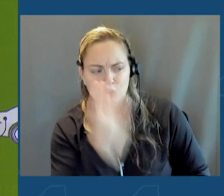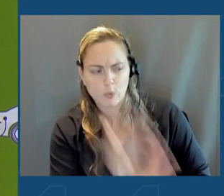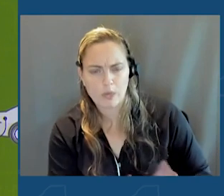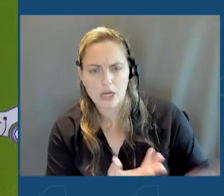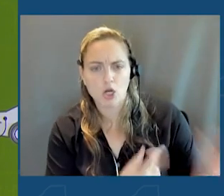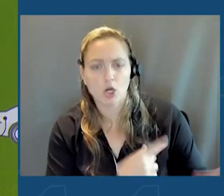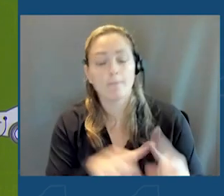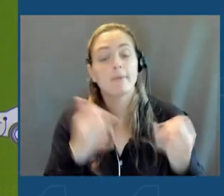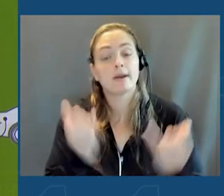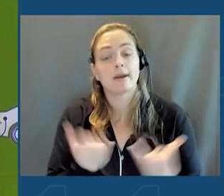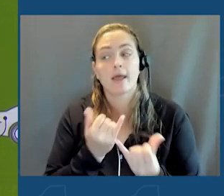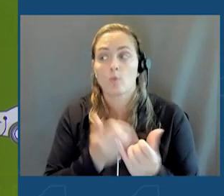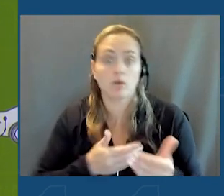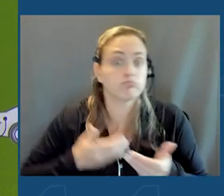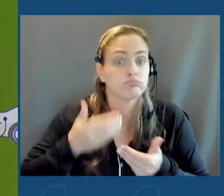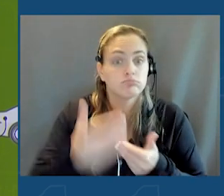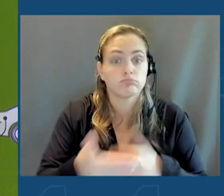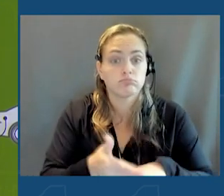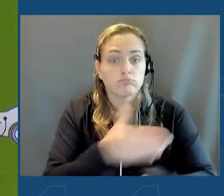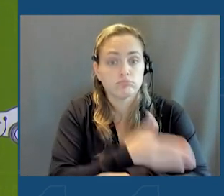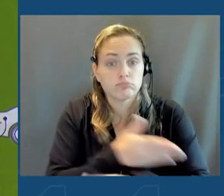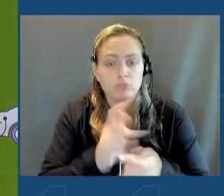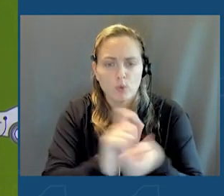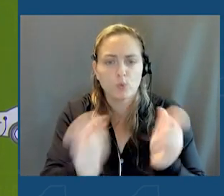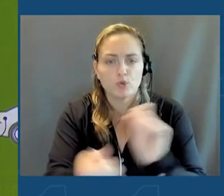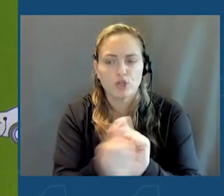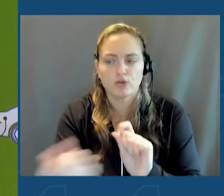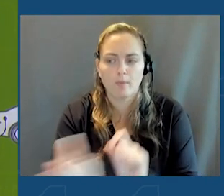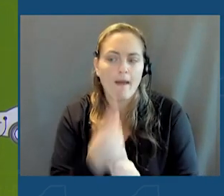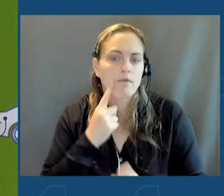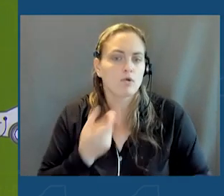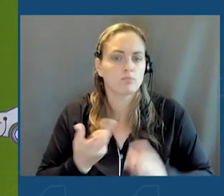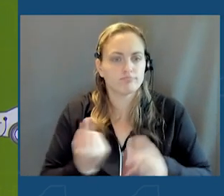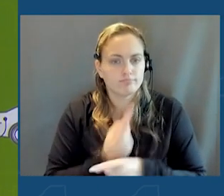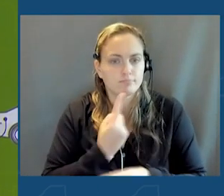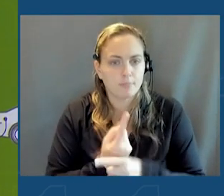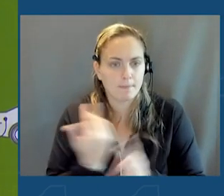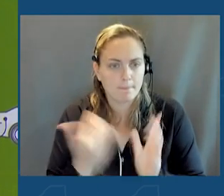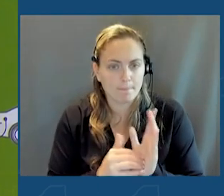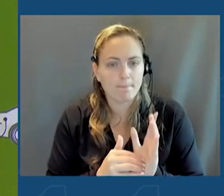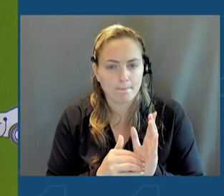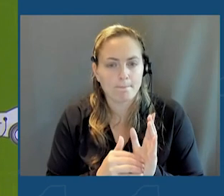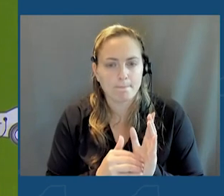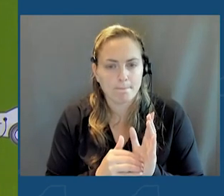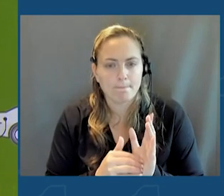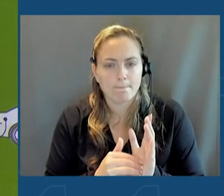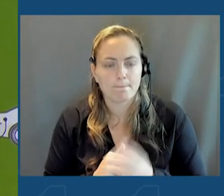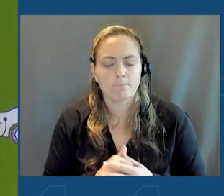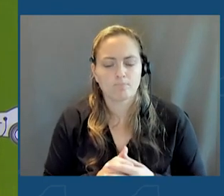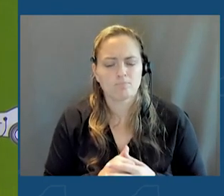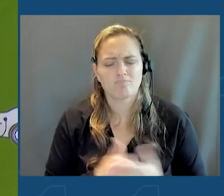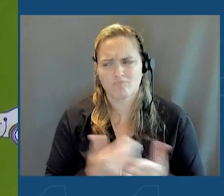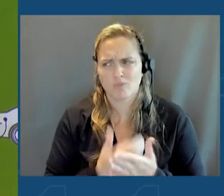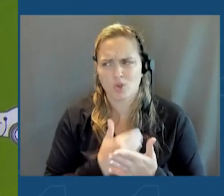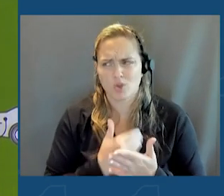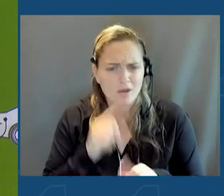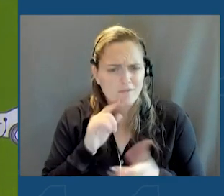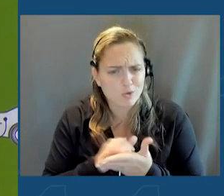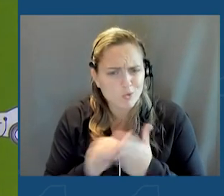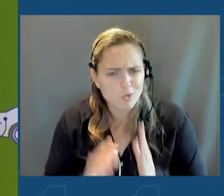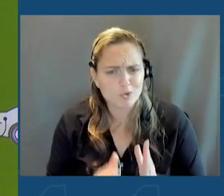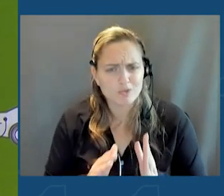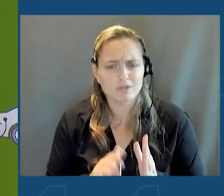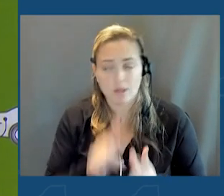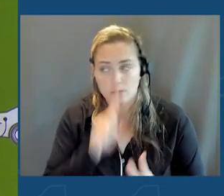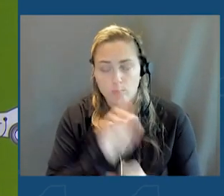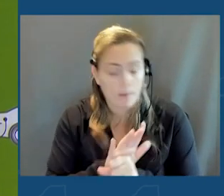take a critical step to right that wrong once and for all. Because this is a new era for New Yorkers. I pledge